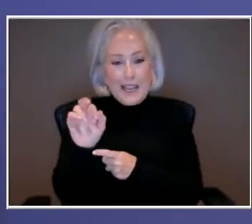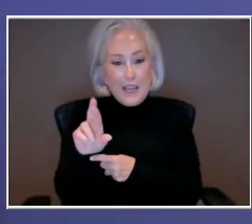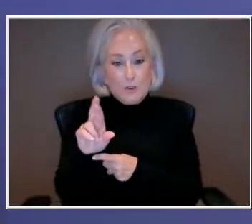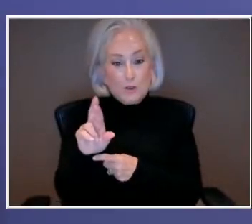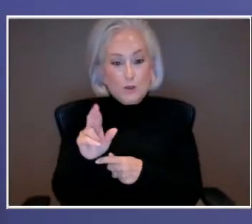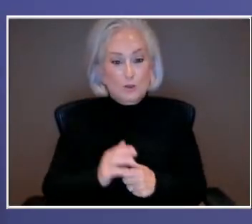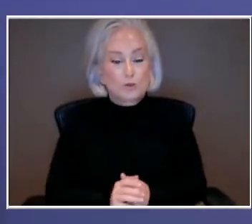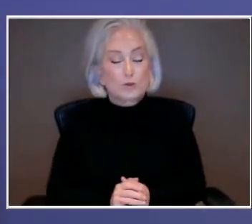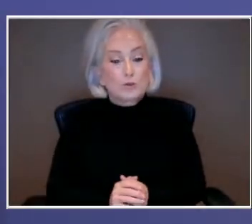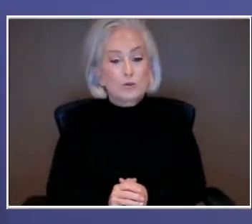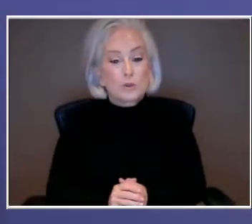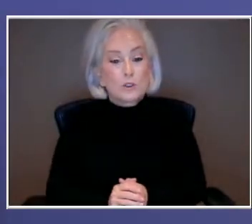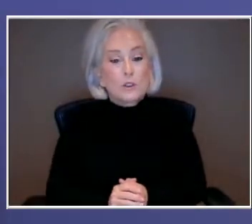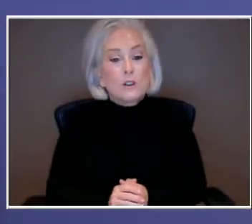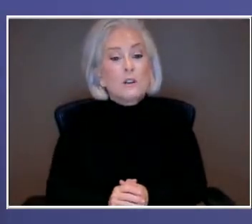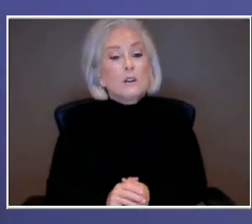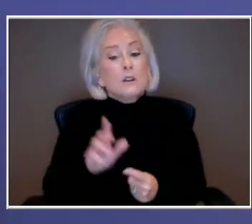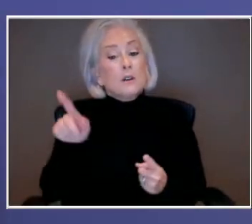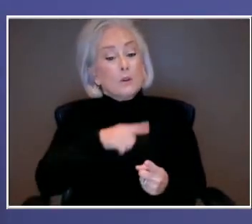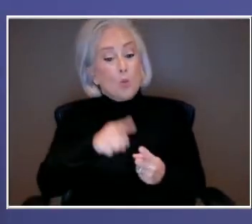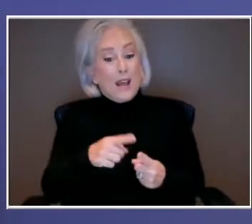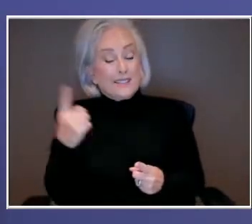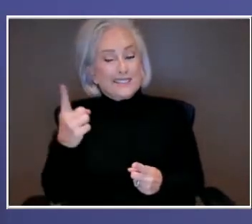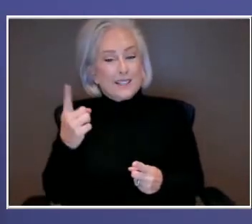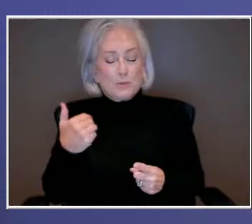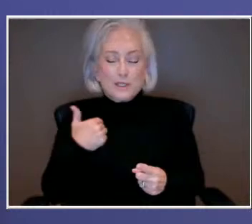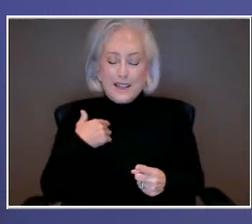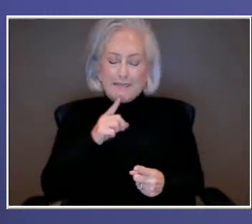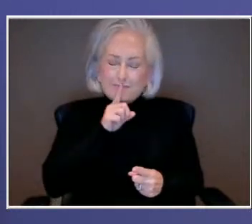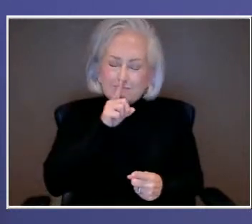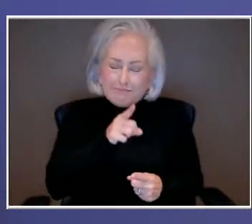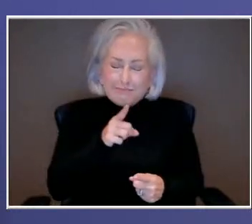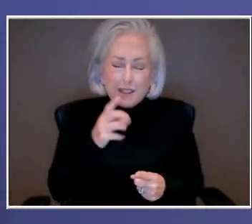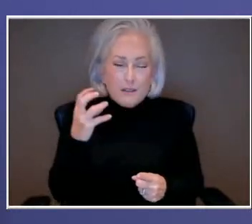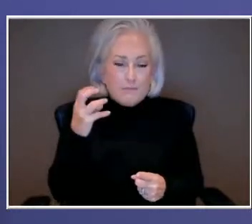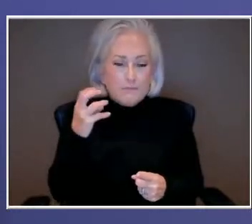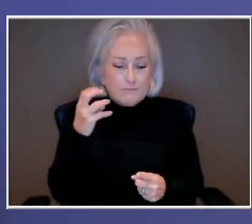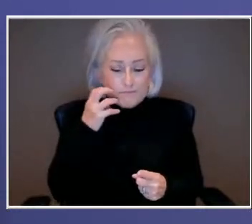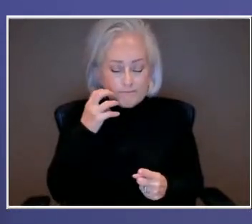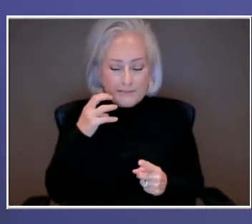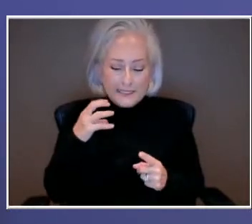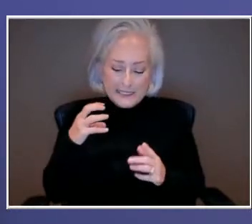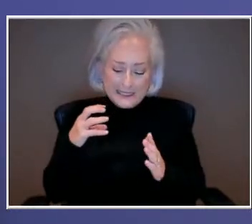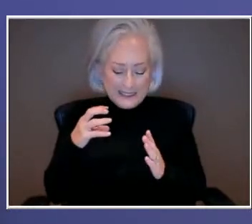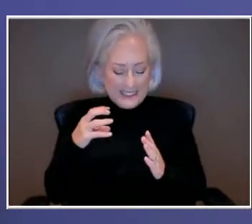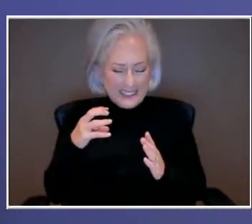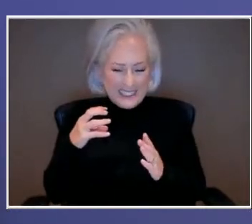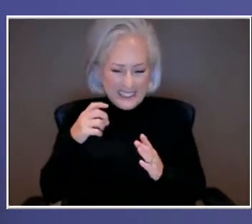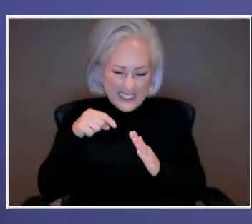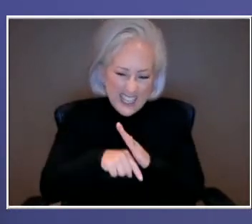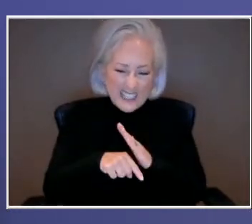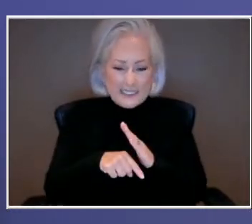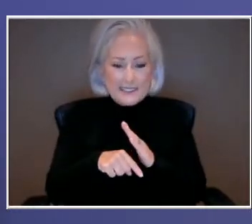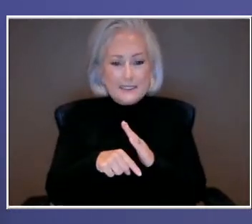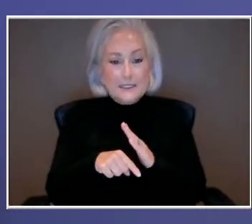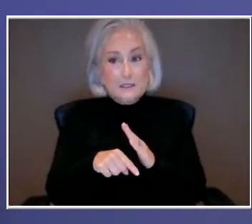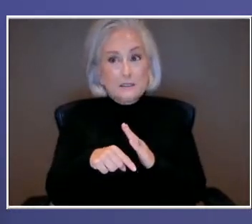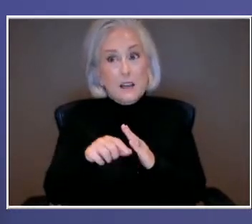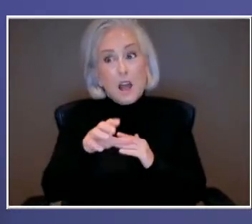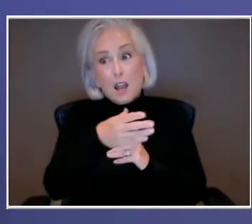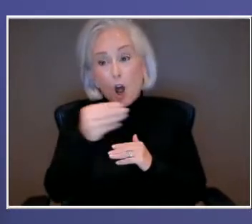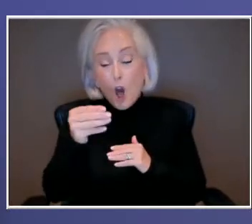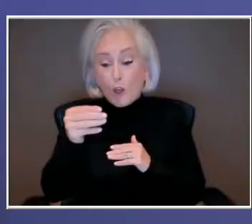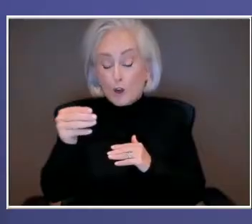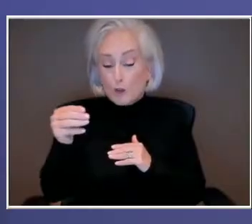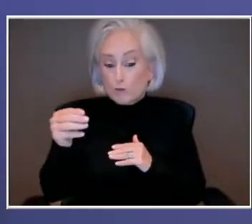where breast tissue is extremely dense, or if a woman has other risk factors who put her at a 10-year risk of at